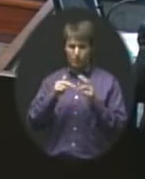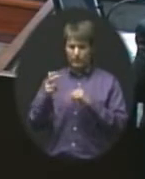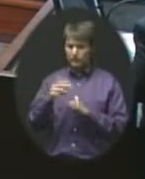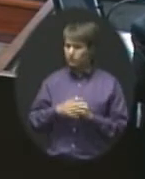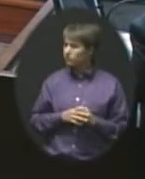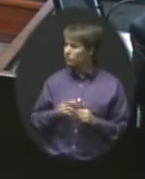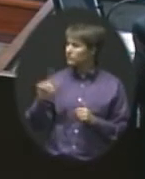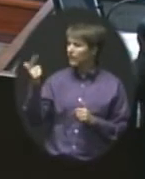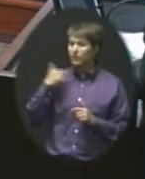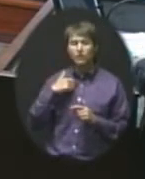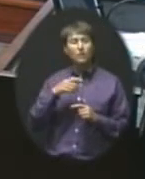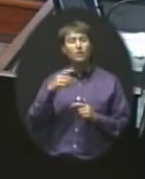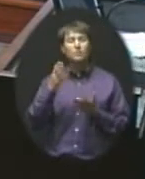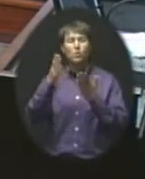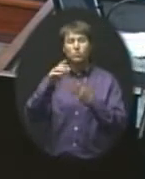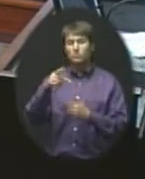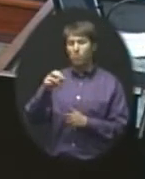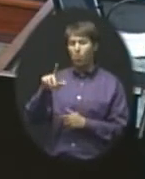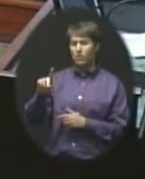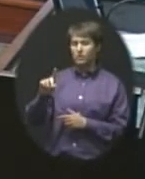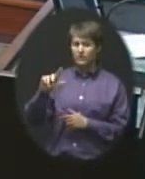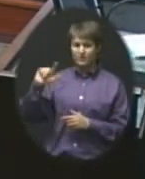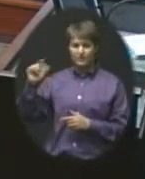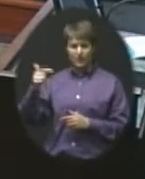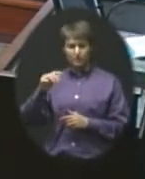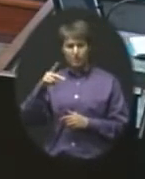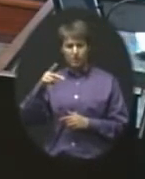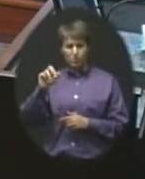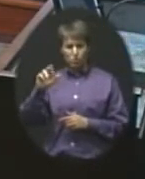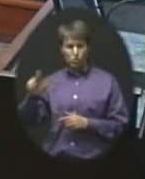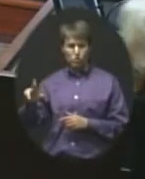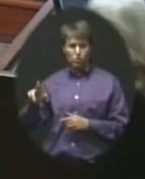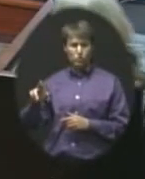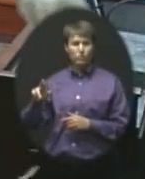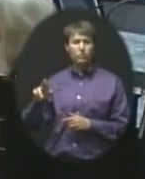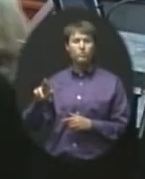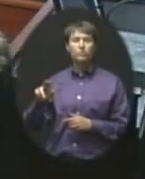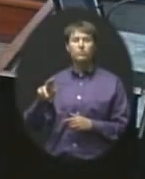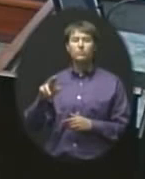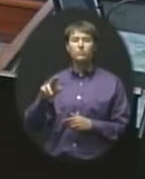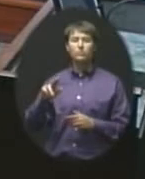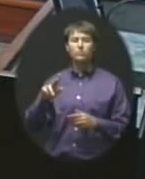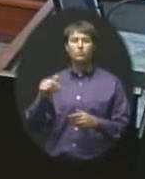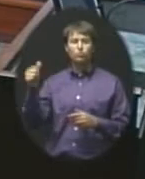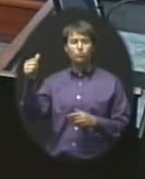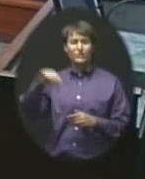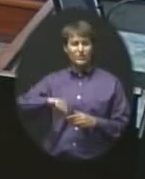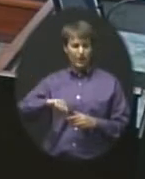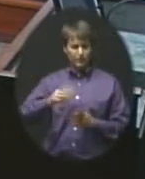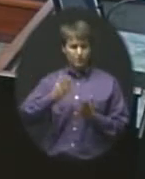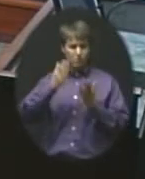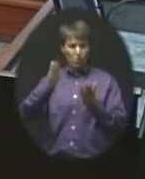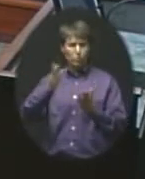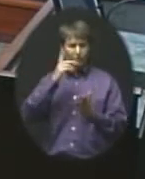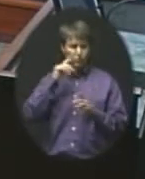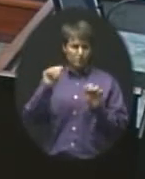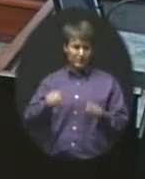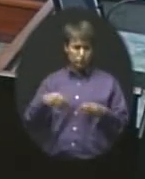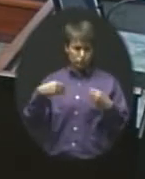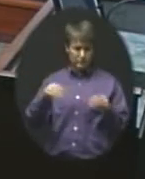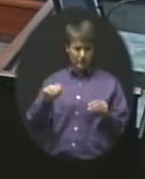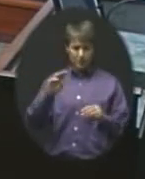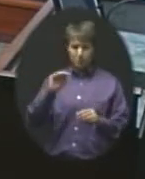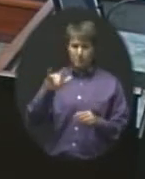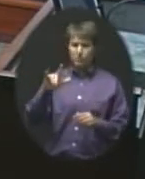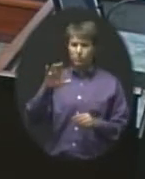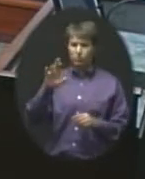I have a motion by Mr. Poland and a second by Mr. Parker to reject the proposal for the potential sale of Mill